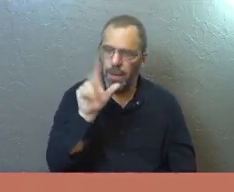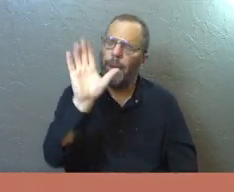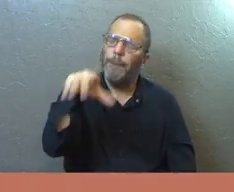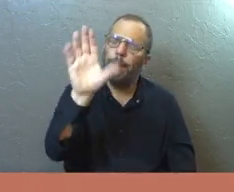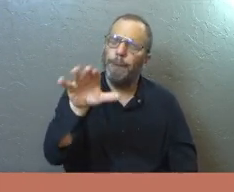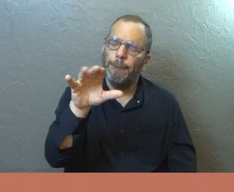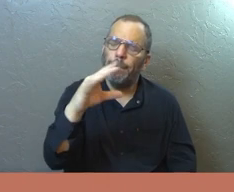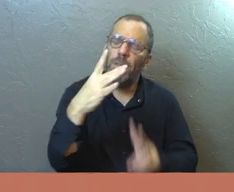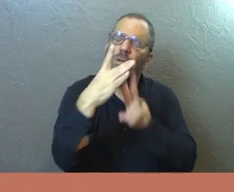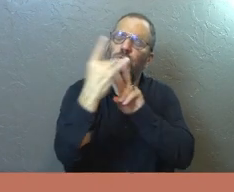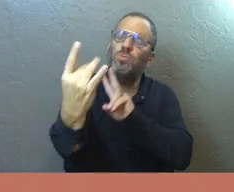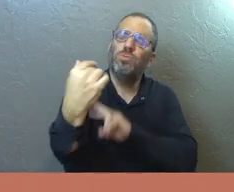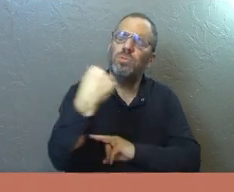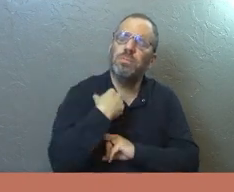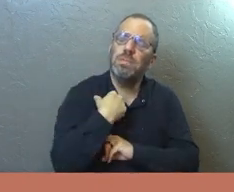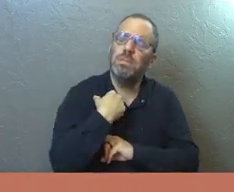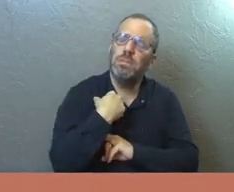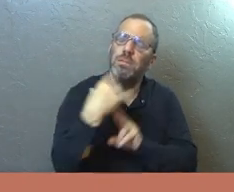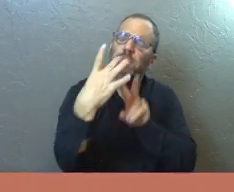Please choose me, God.